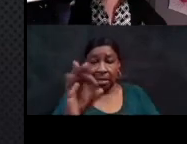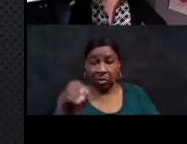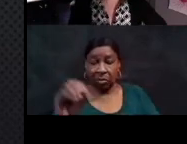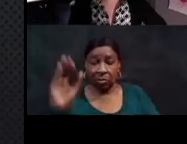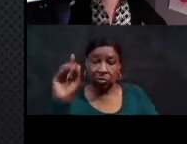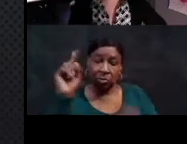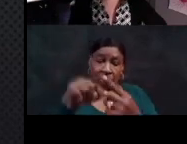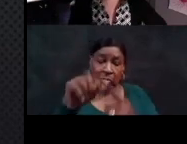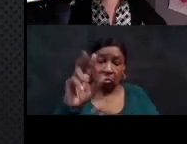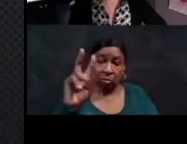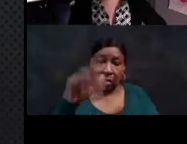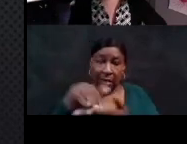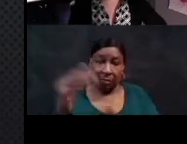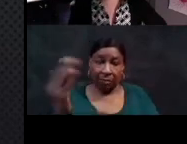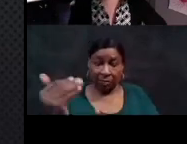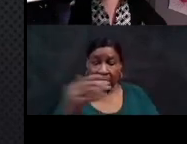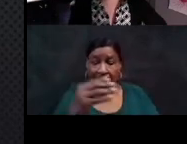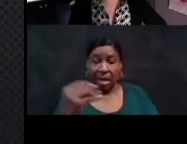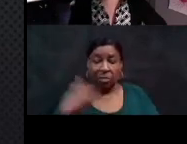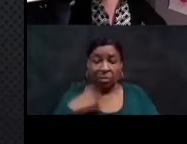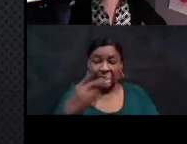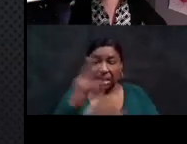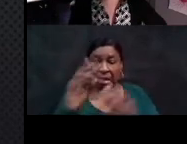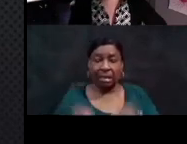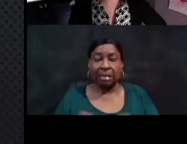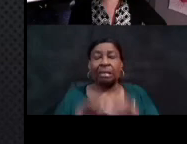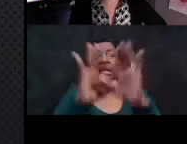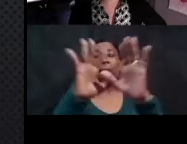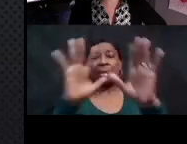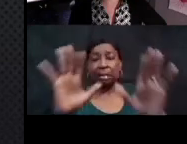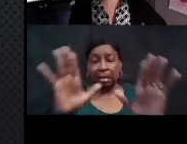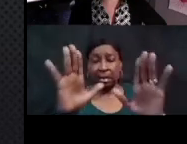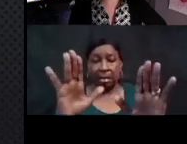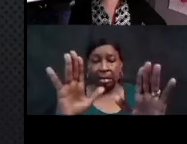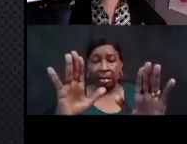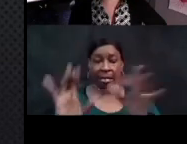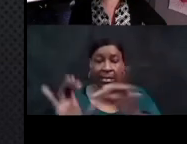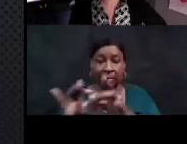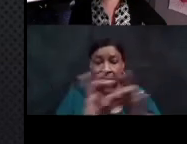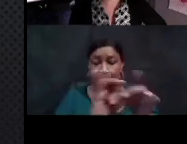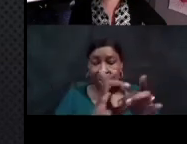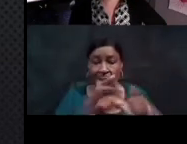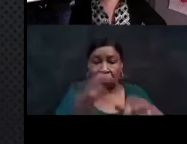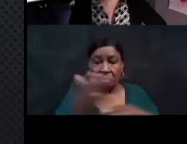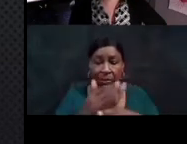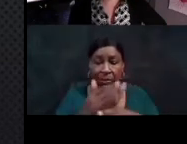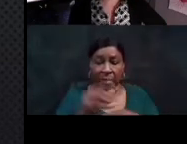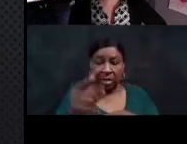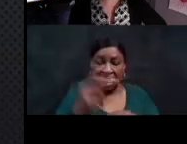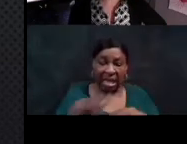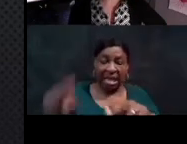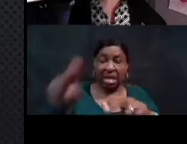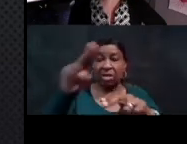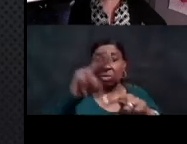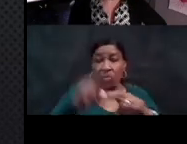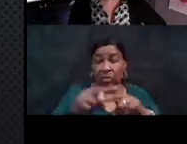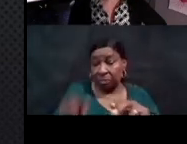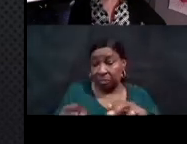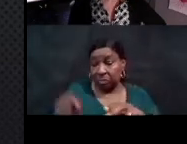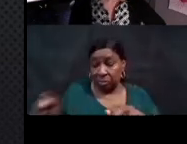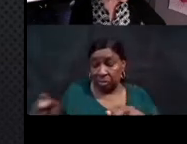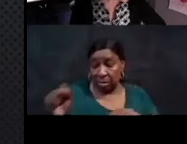in our analysis was a very clear and strong statistical correlation between increased enforcement at sea and deaths at